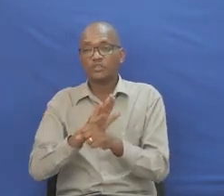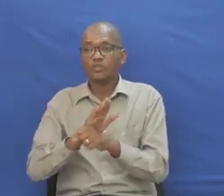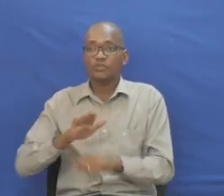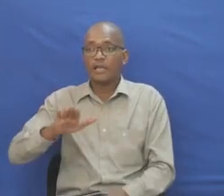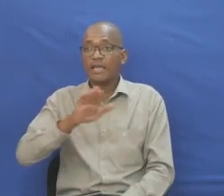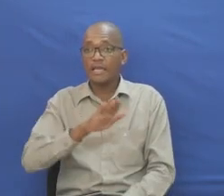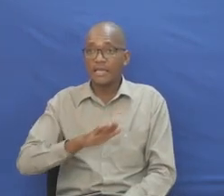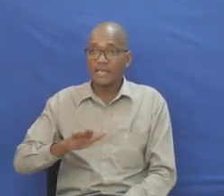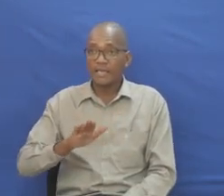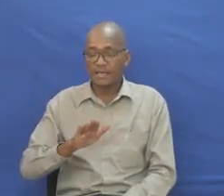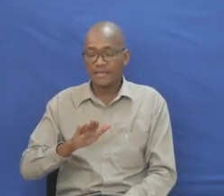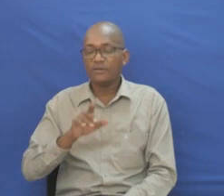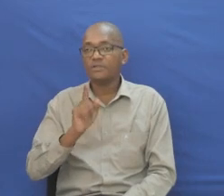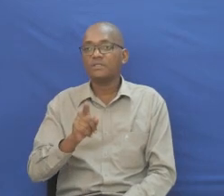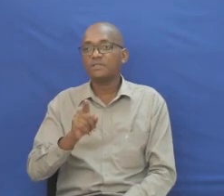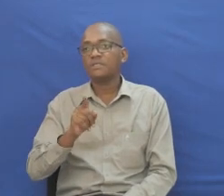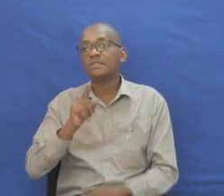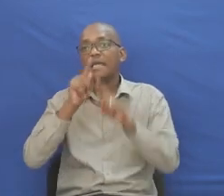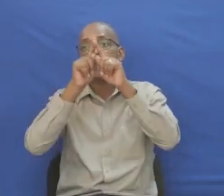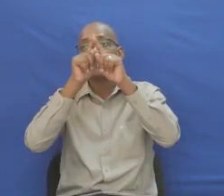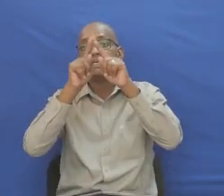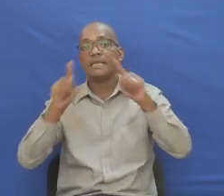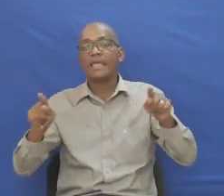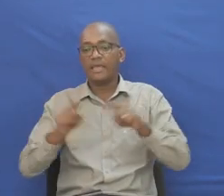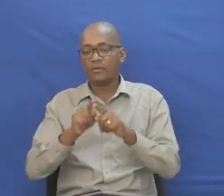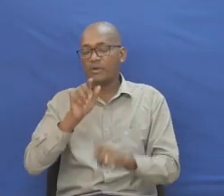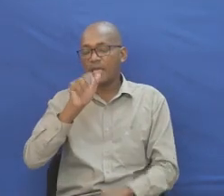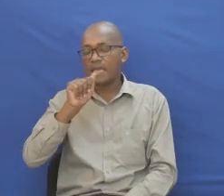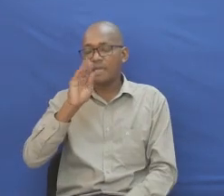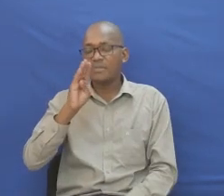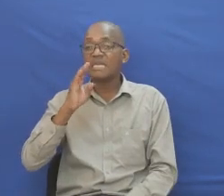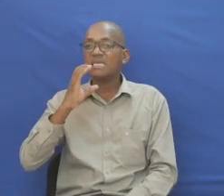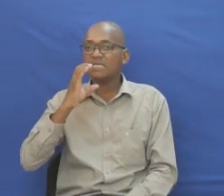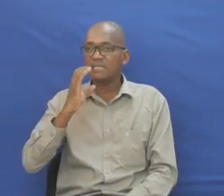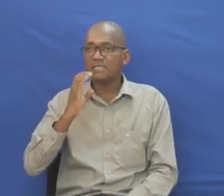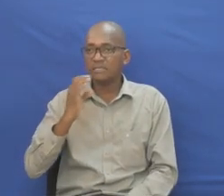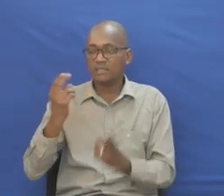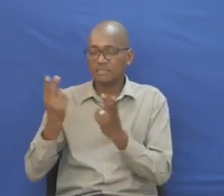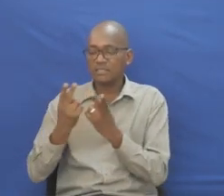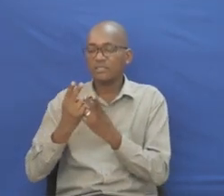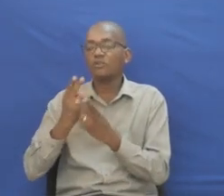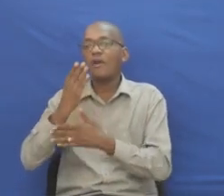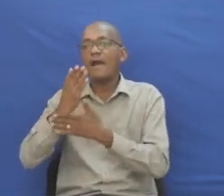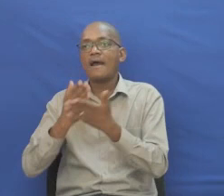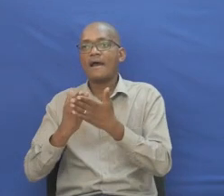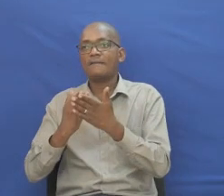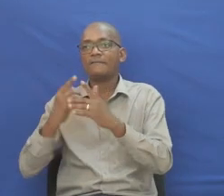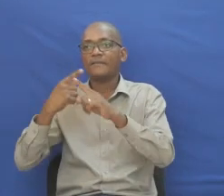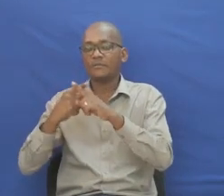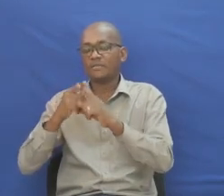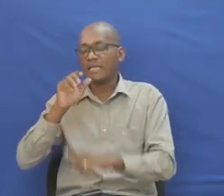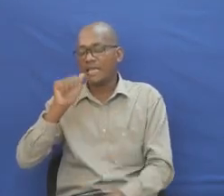be equals to a half times our AC value multiplied